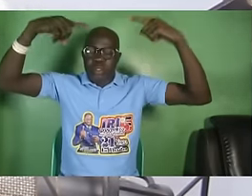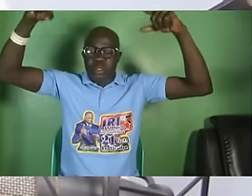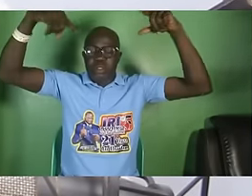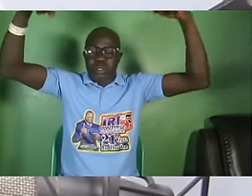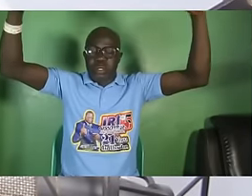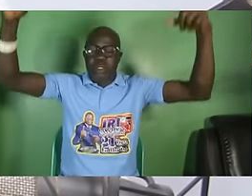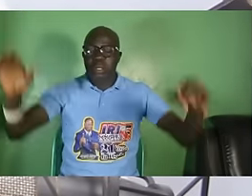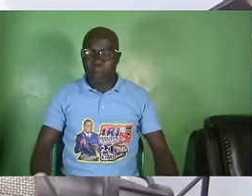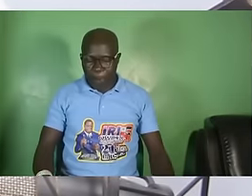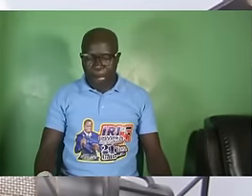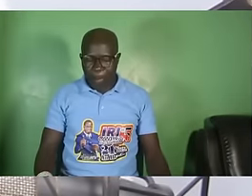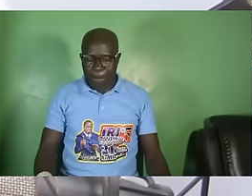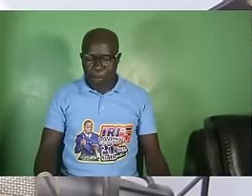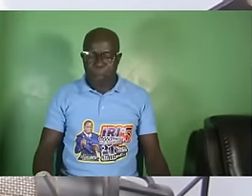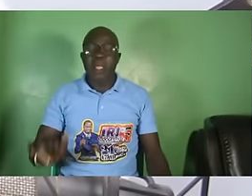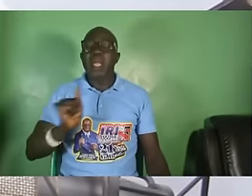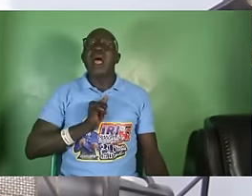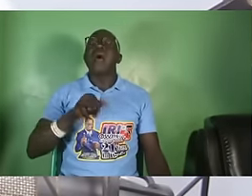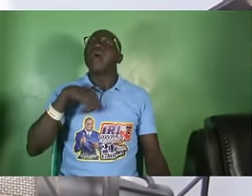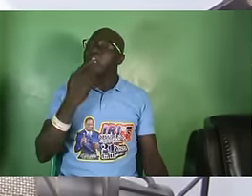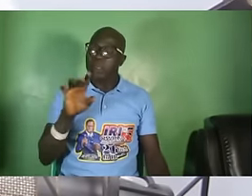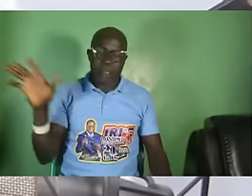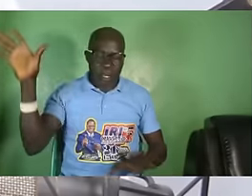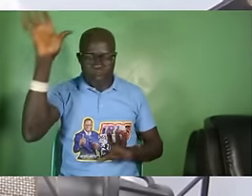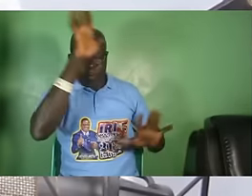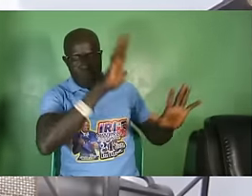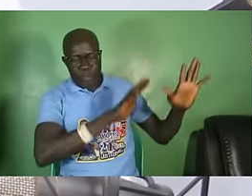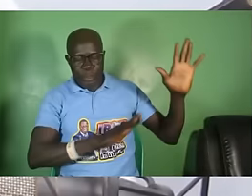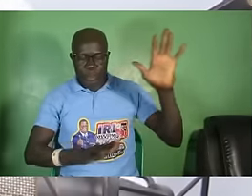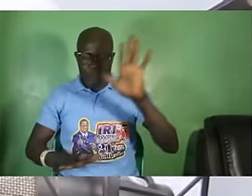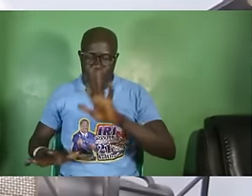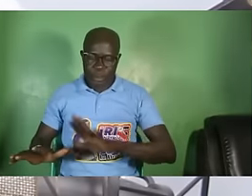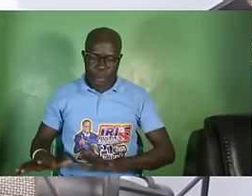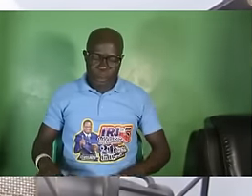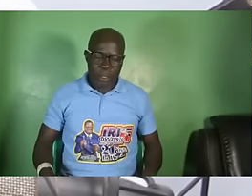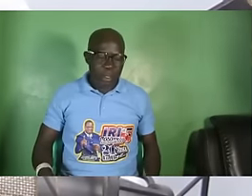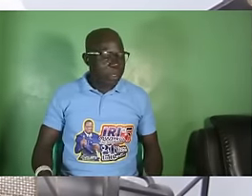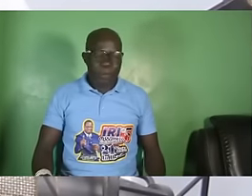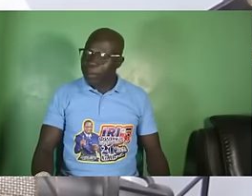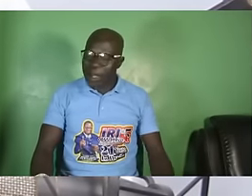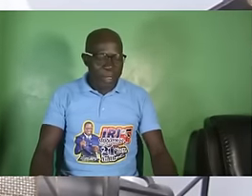Fair. What is a father for me?